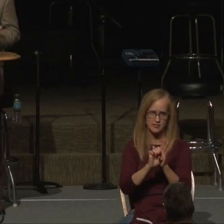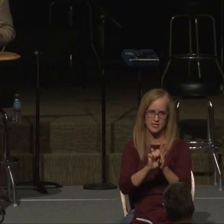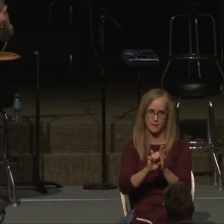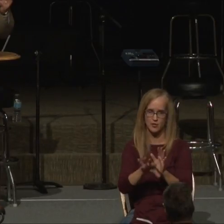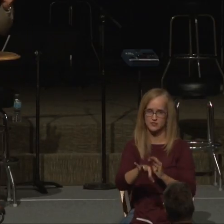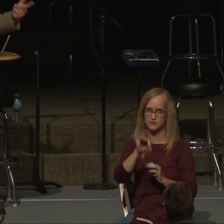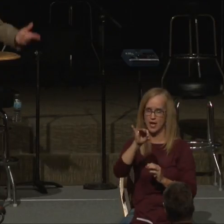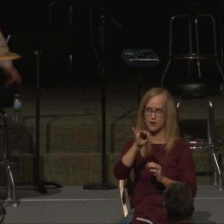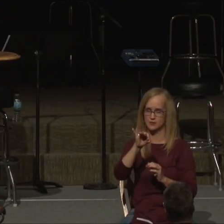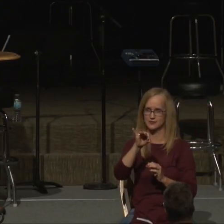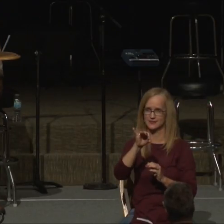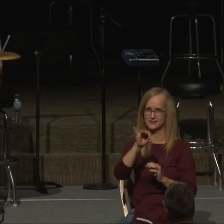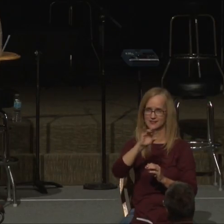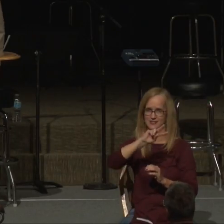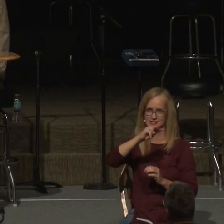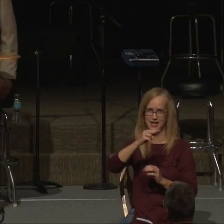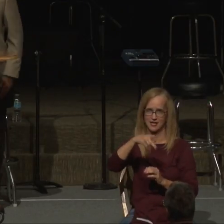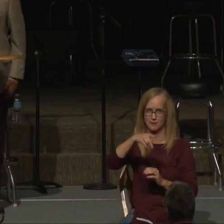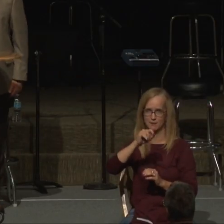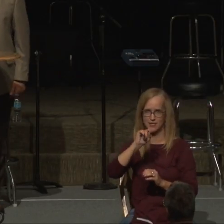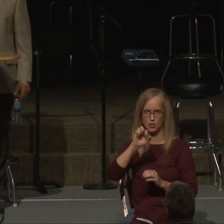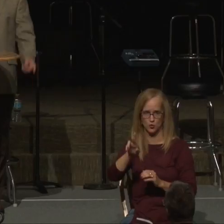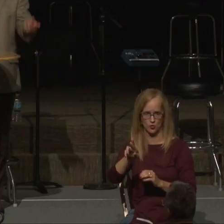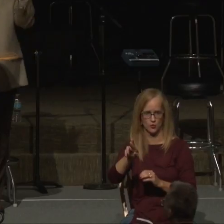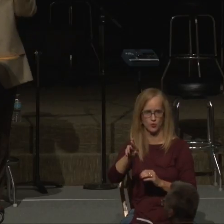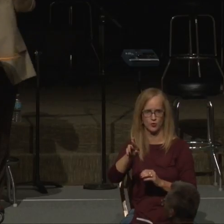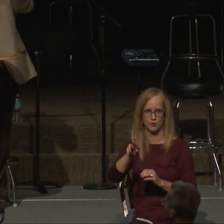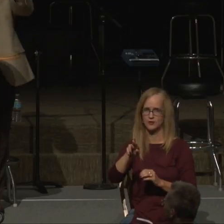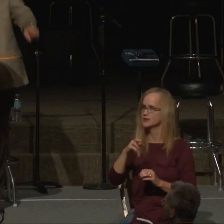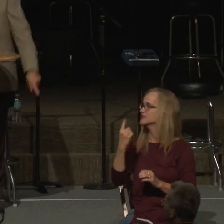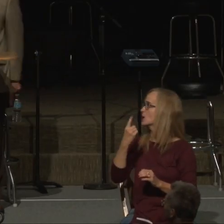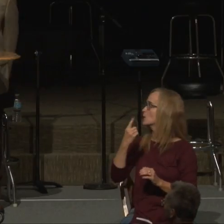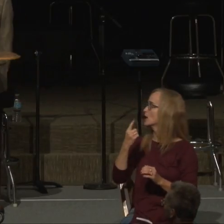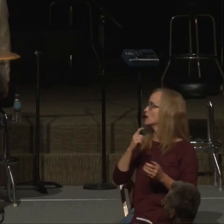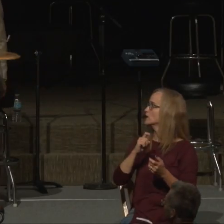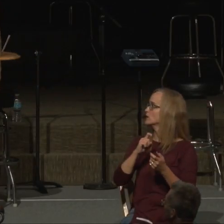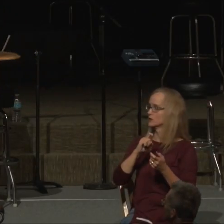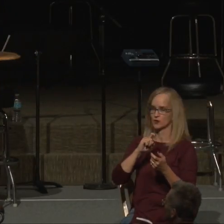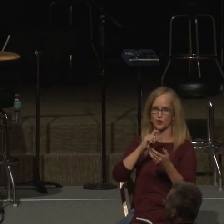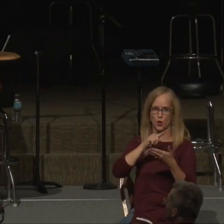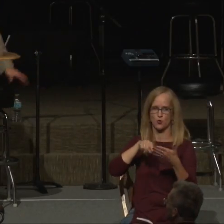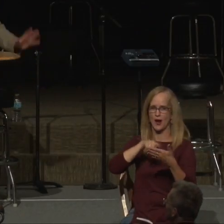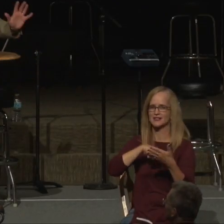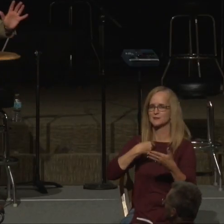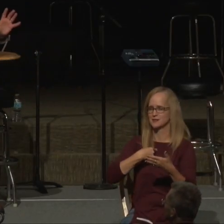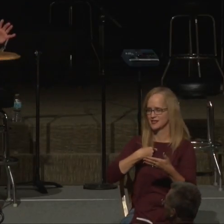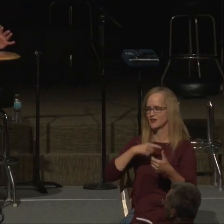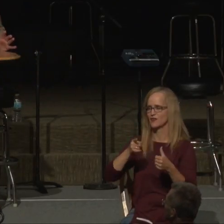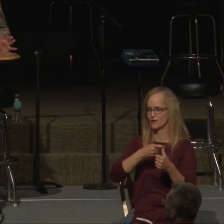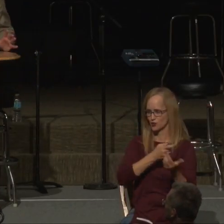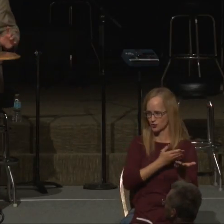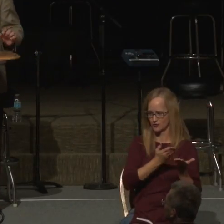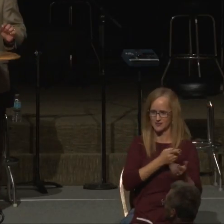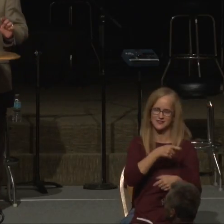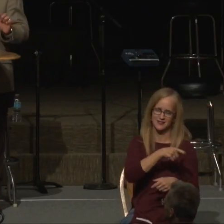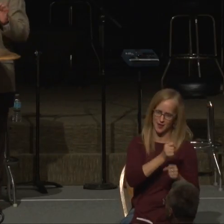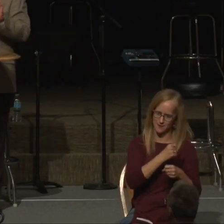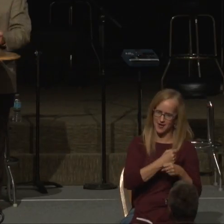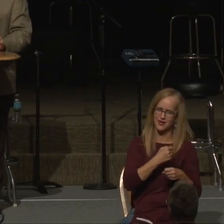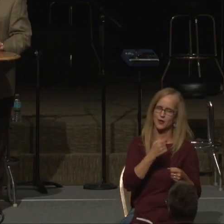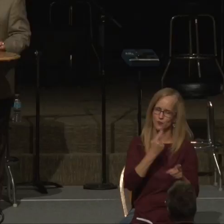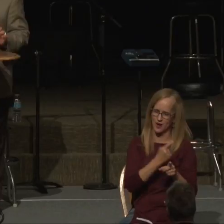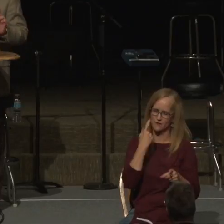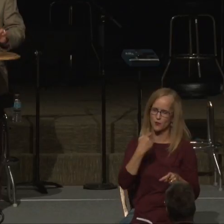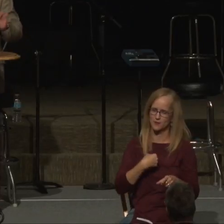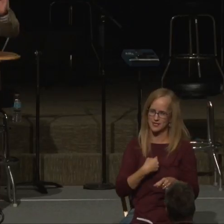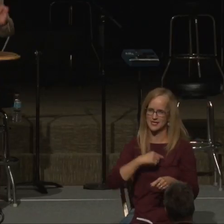found in Second Peter. I got it wrong. Somebody corrected me in the first service. Thank God for the first service. They make things right for me. It's